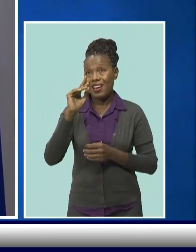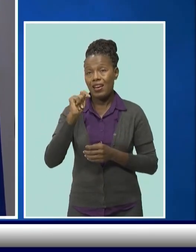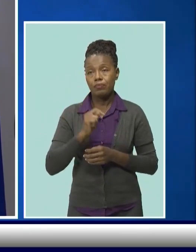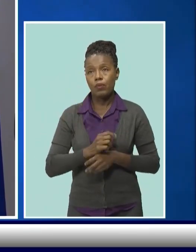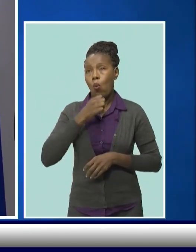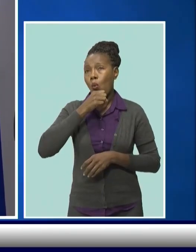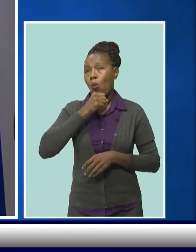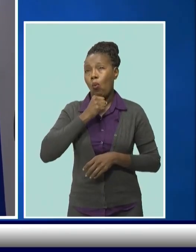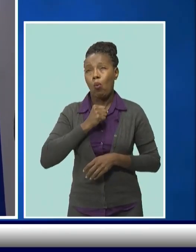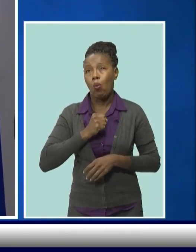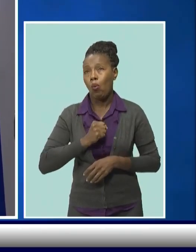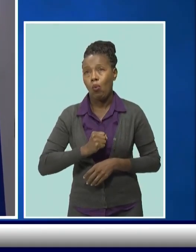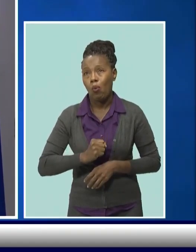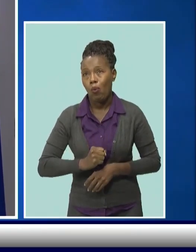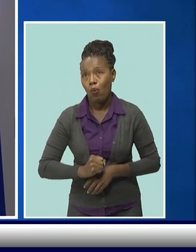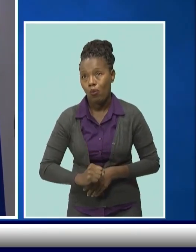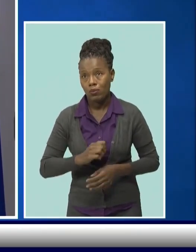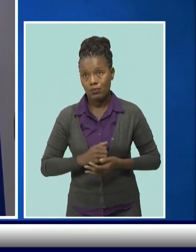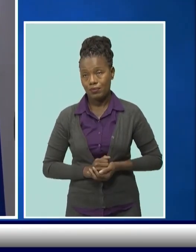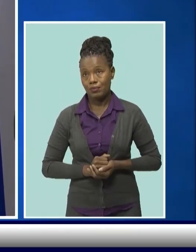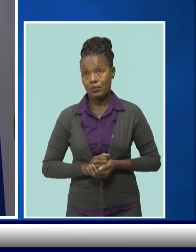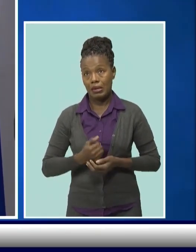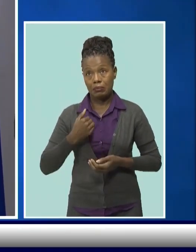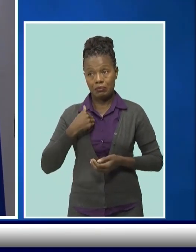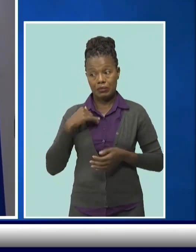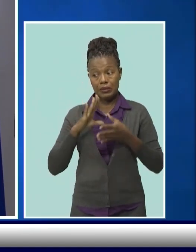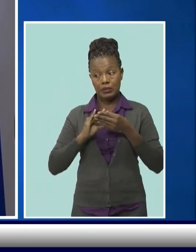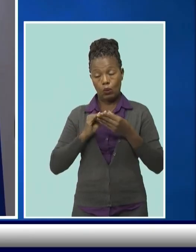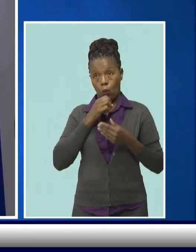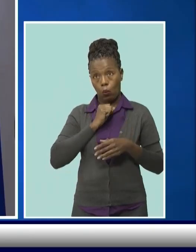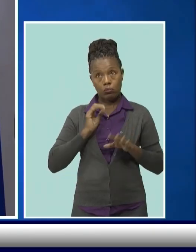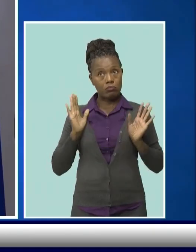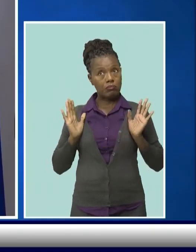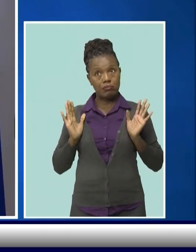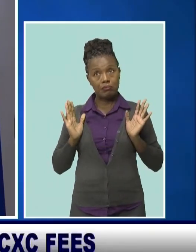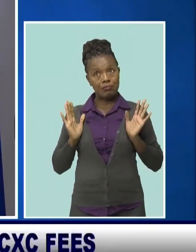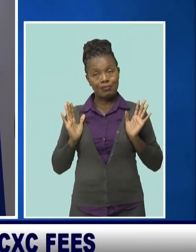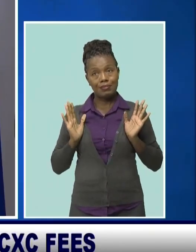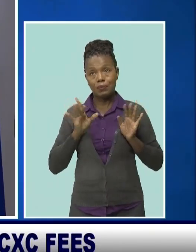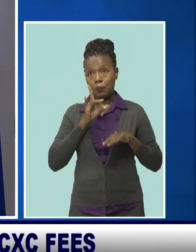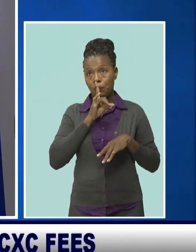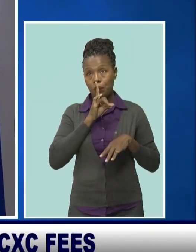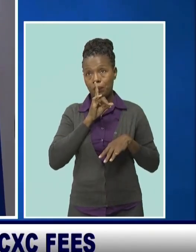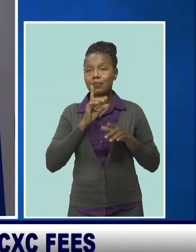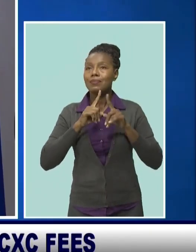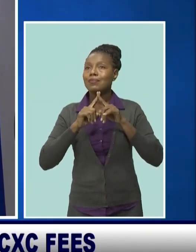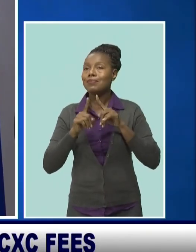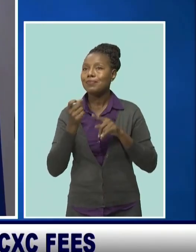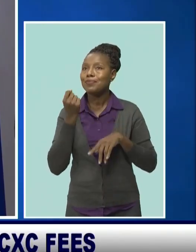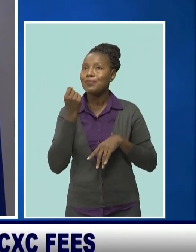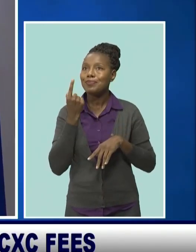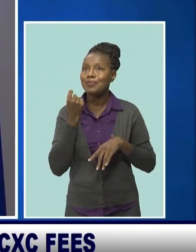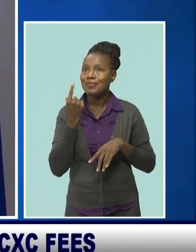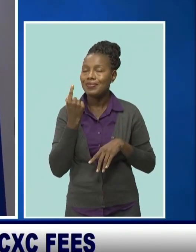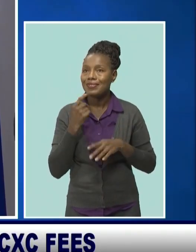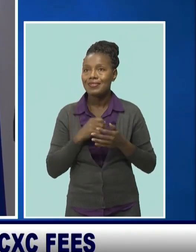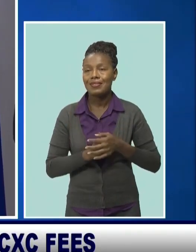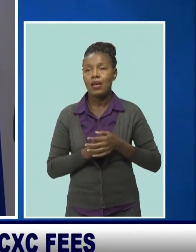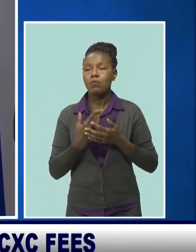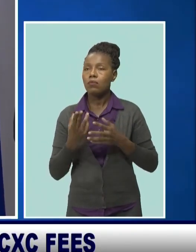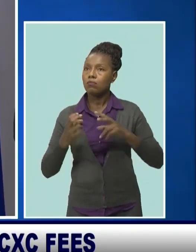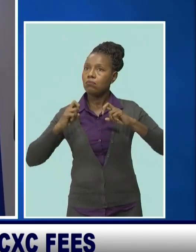am, and I will not confess to what that is. But the wonderful thing is when we sit and we